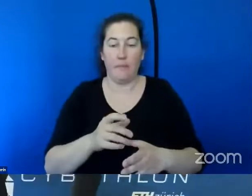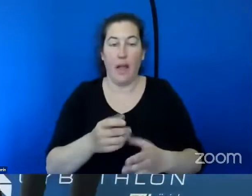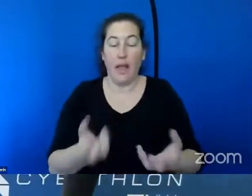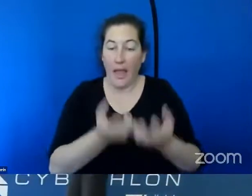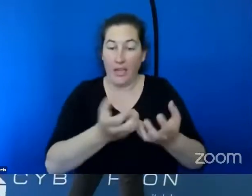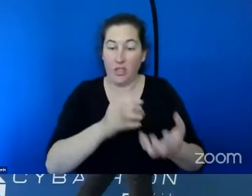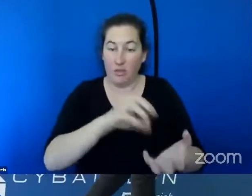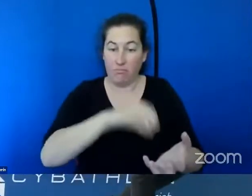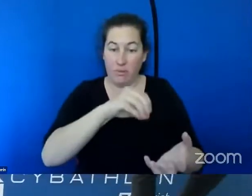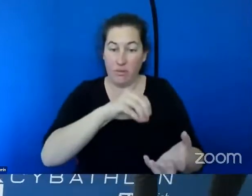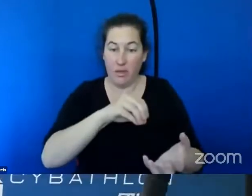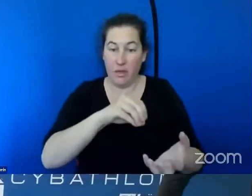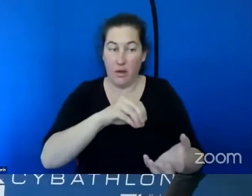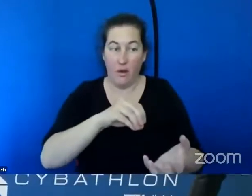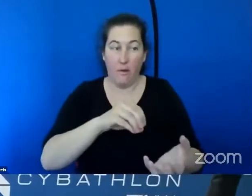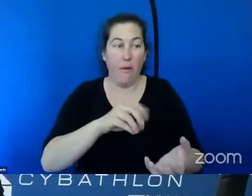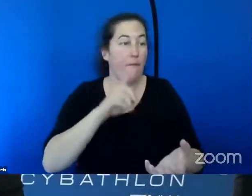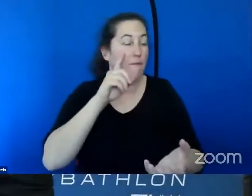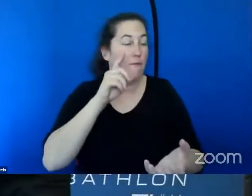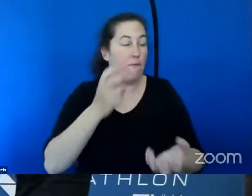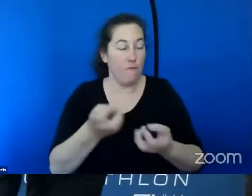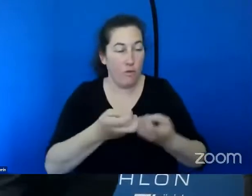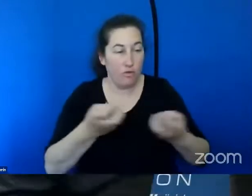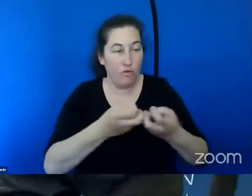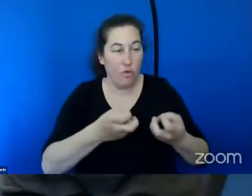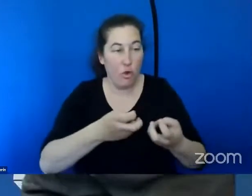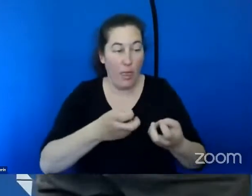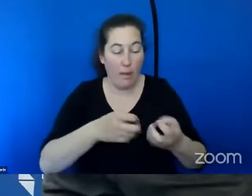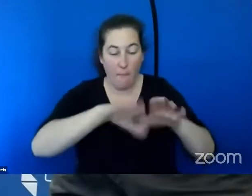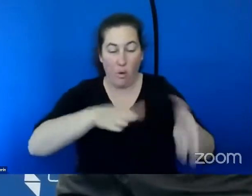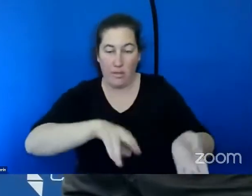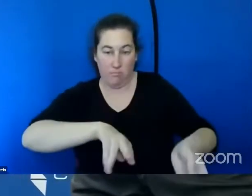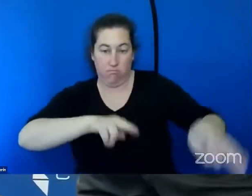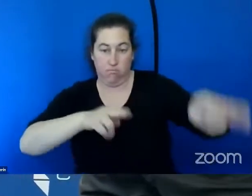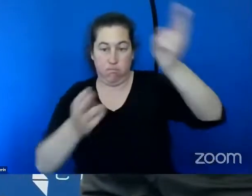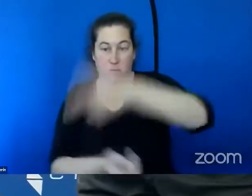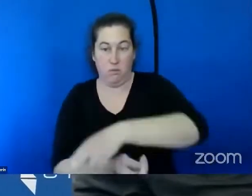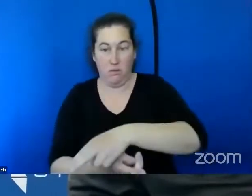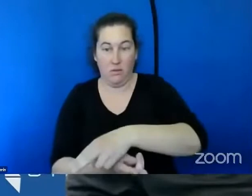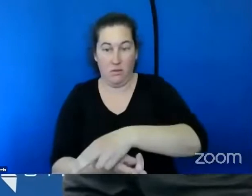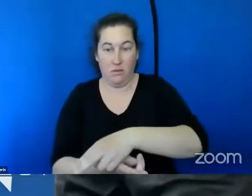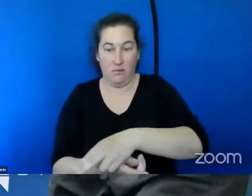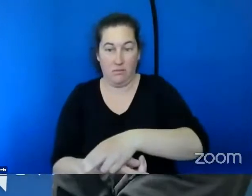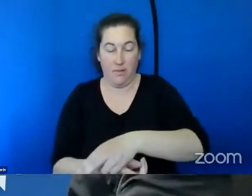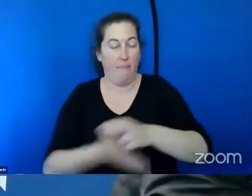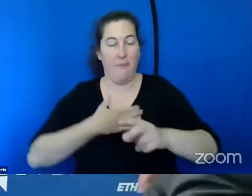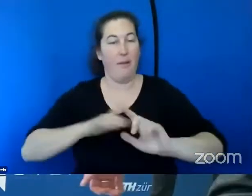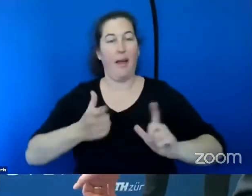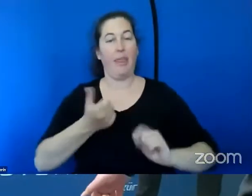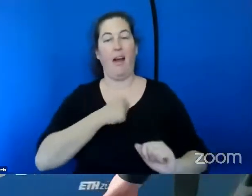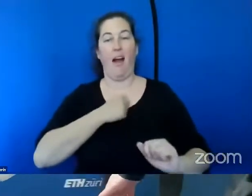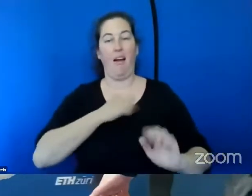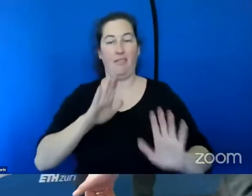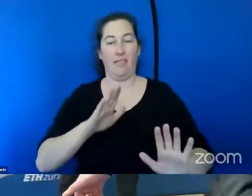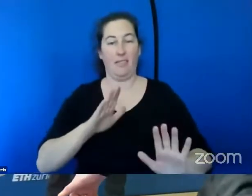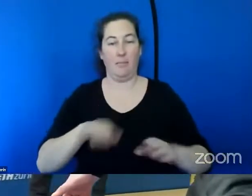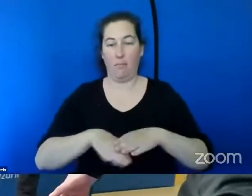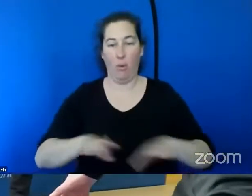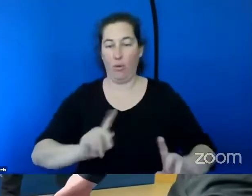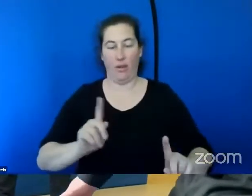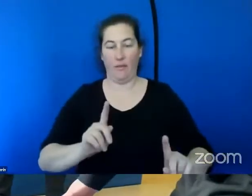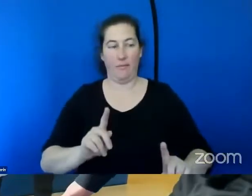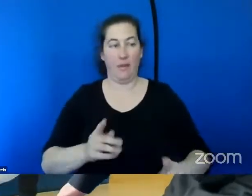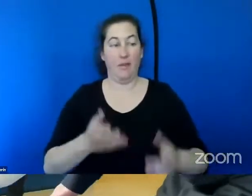flips everything out. Now we need speed. 120 on the board with, as you can see, pen, USB, coin, key ring,